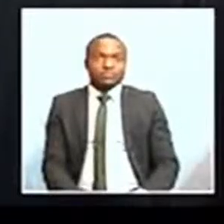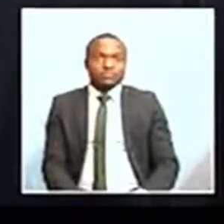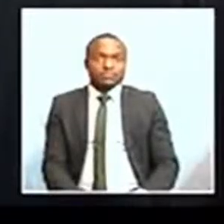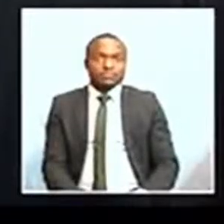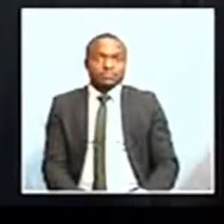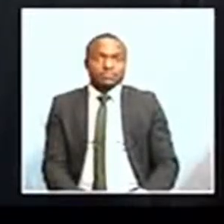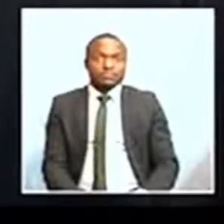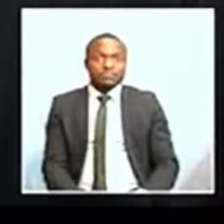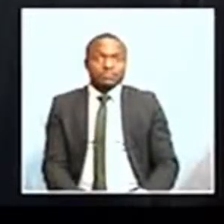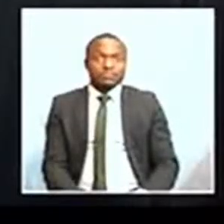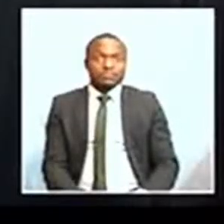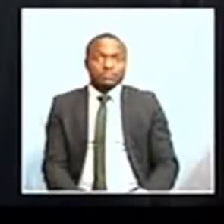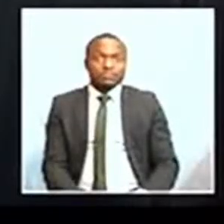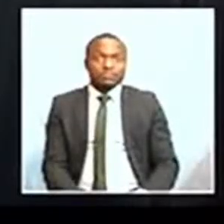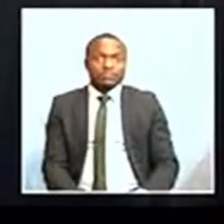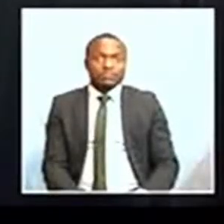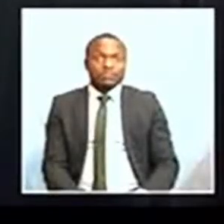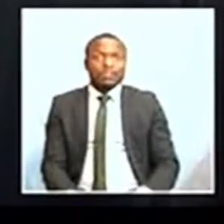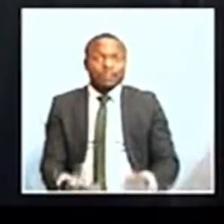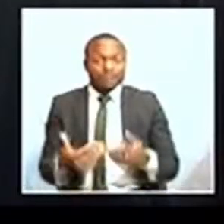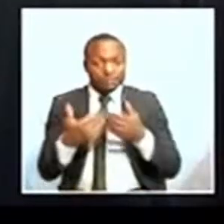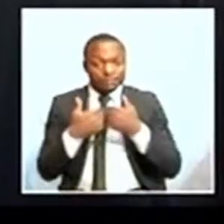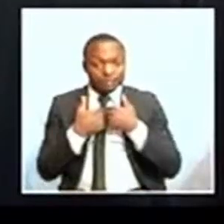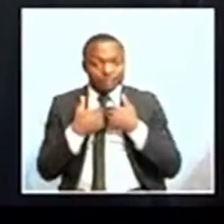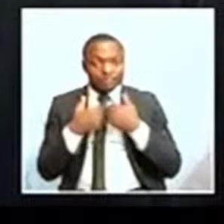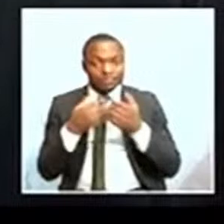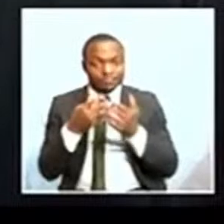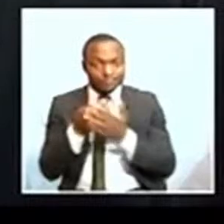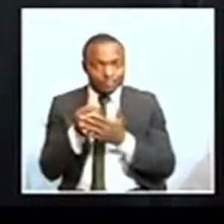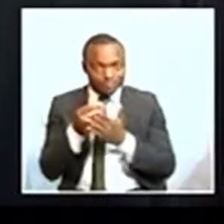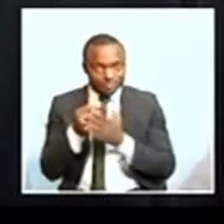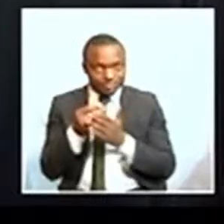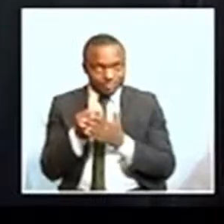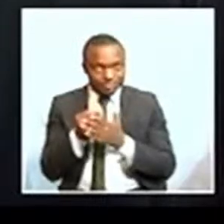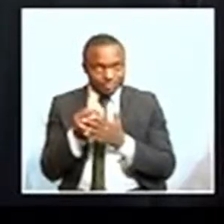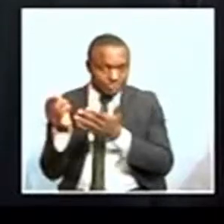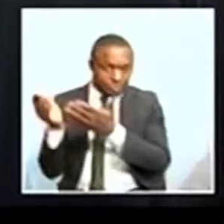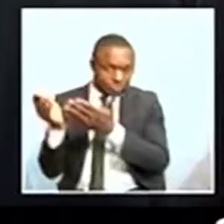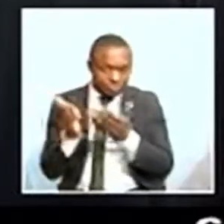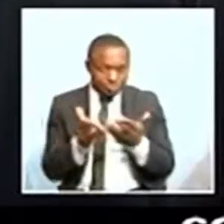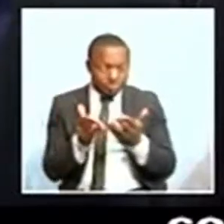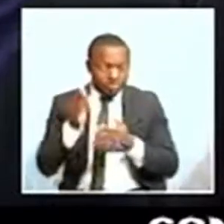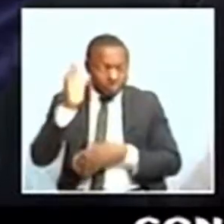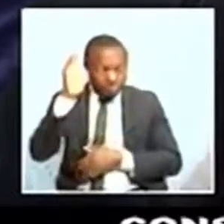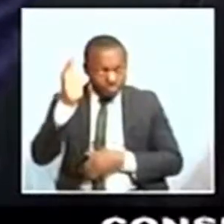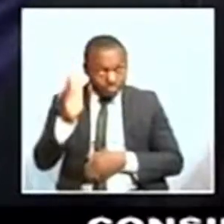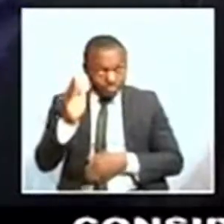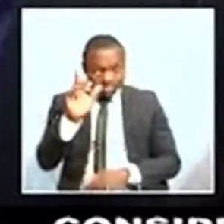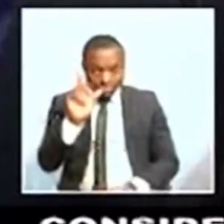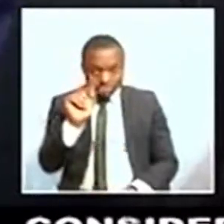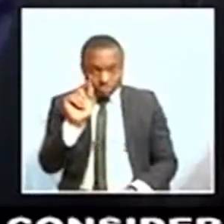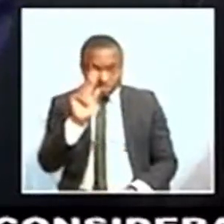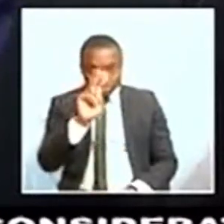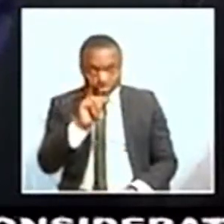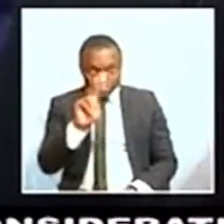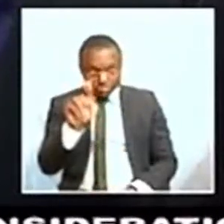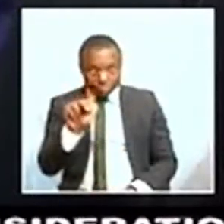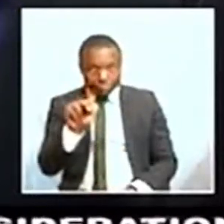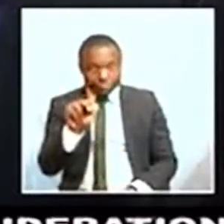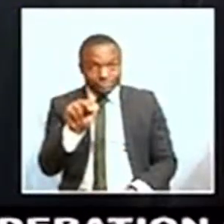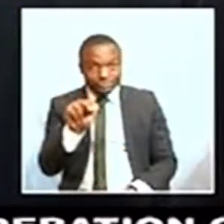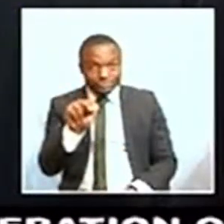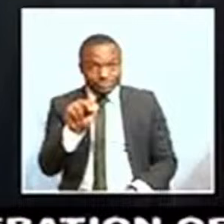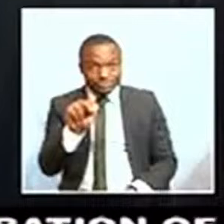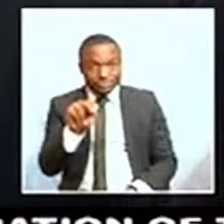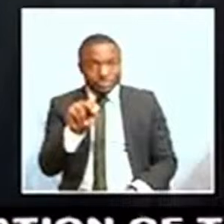they had amounts that were brought forward from 2022.